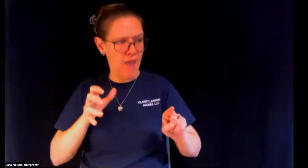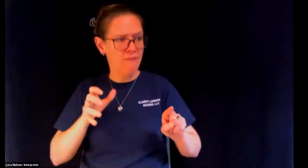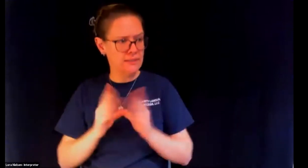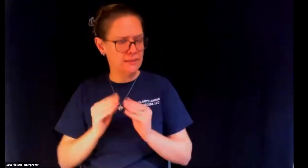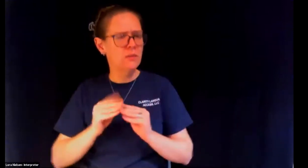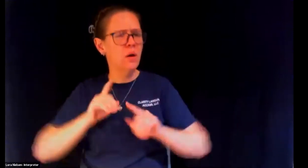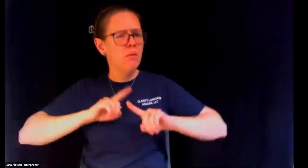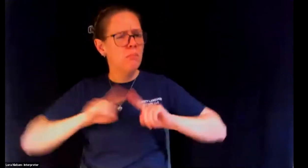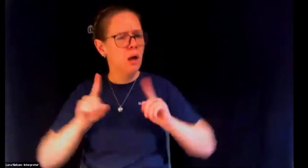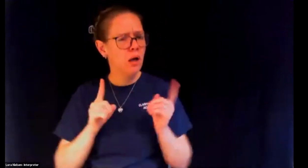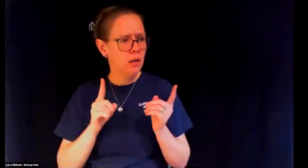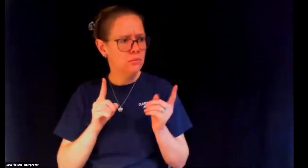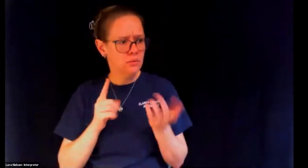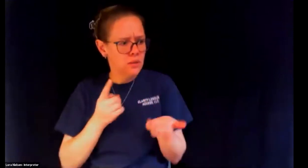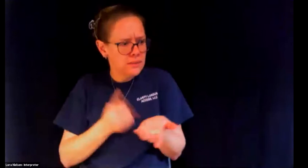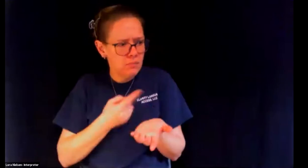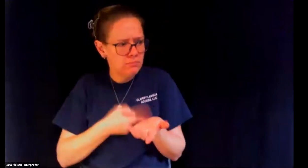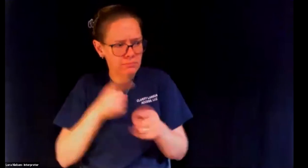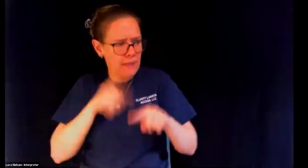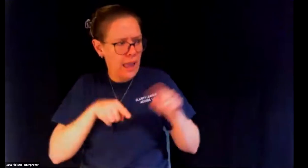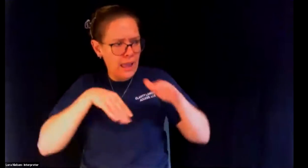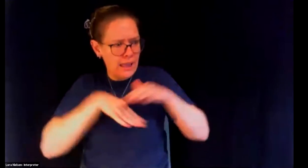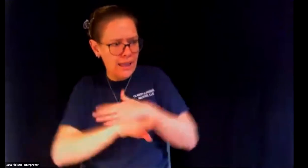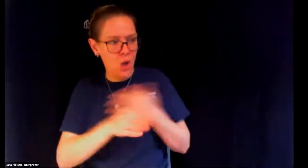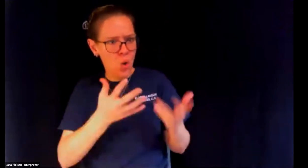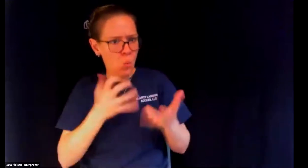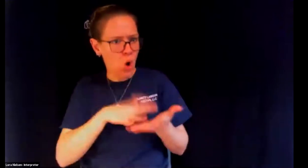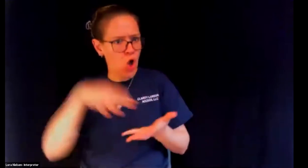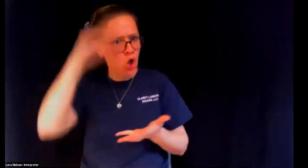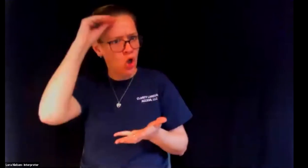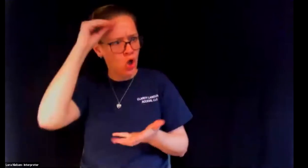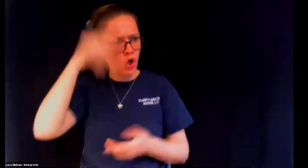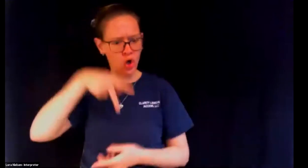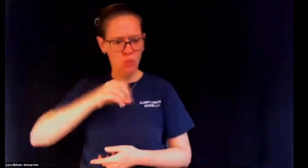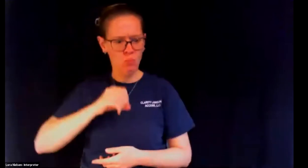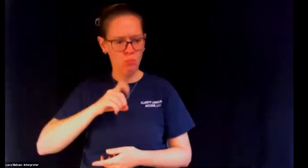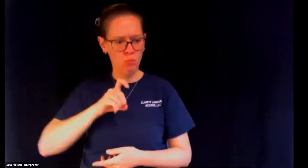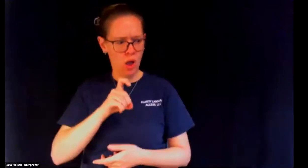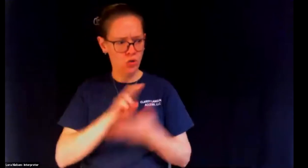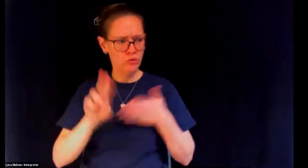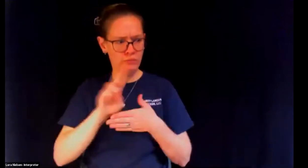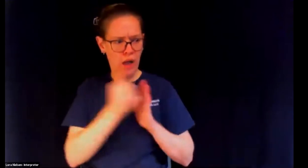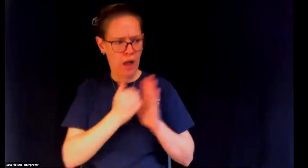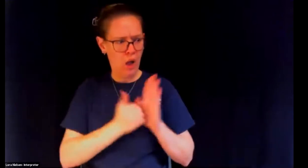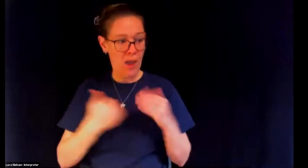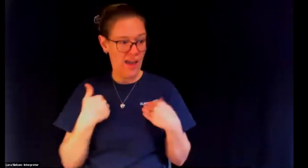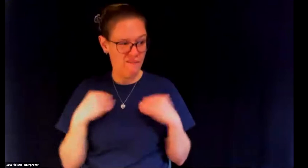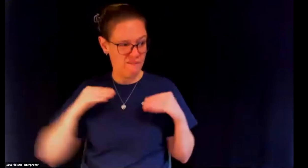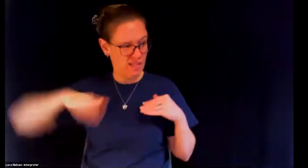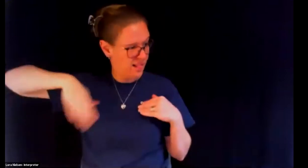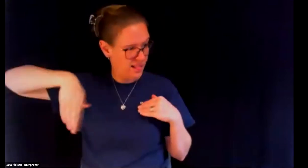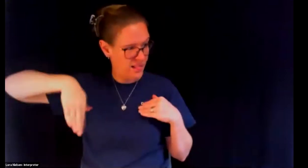things because I don't have a ProxU account. Do you know if that's going to interfere this afternoon?